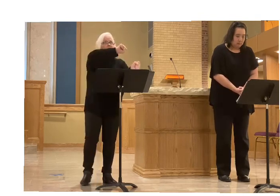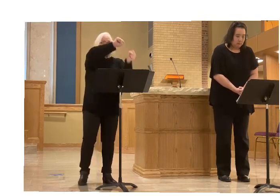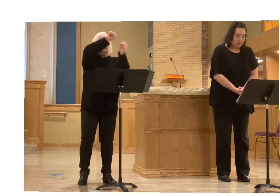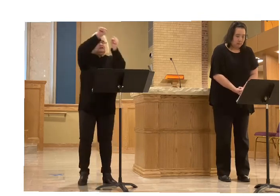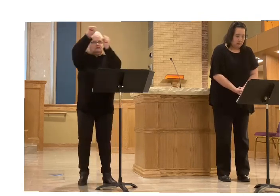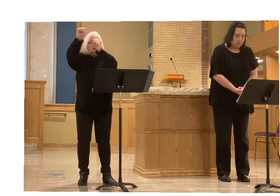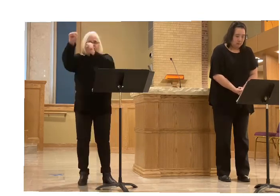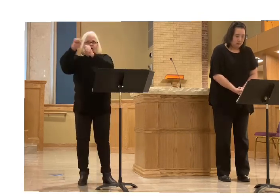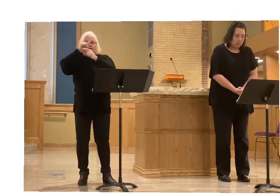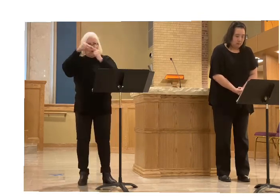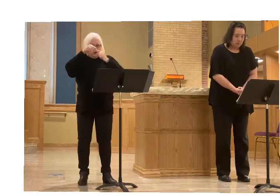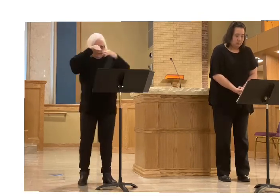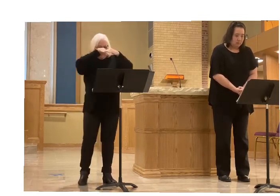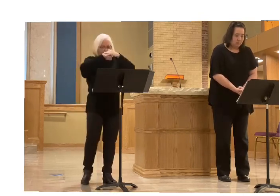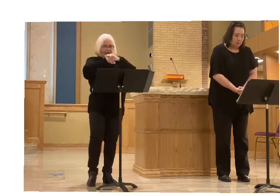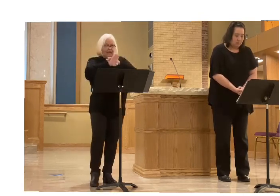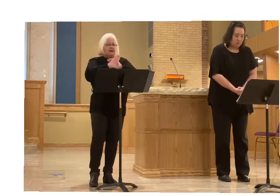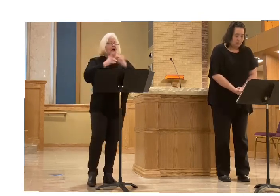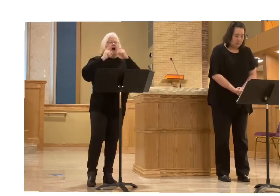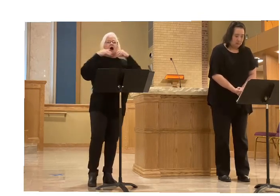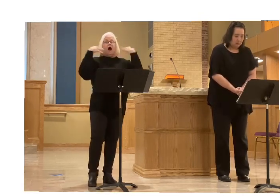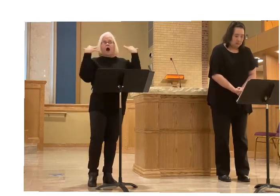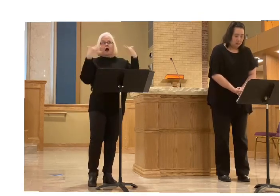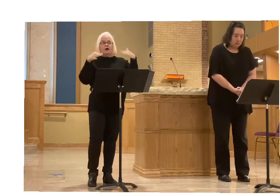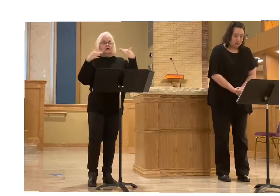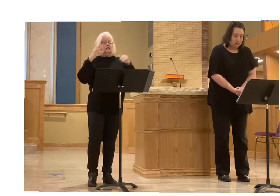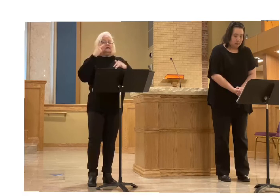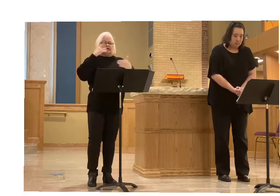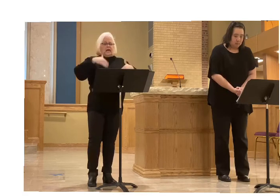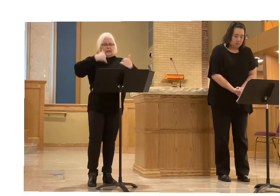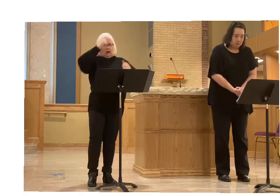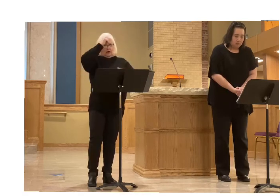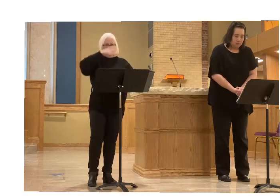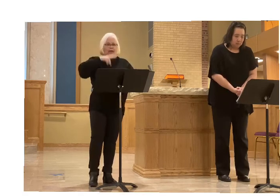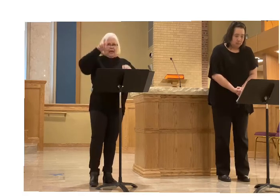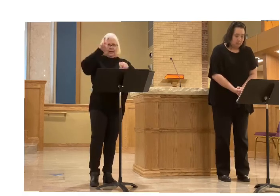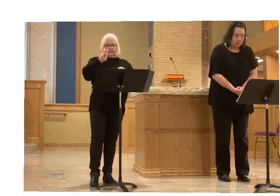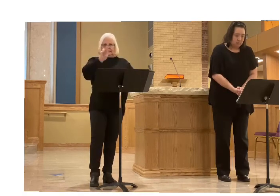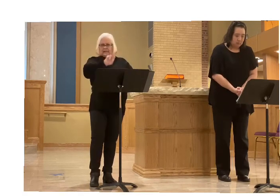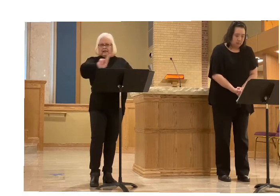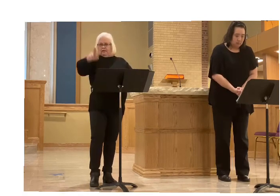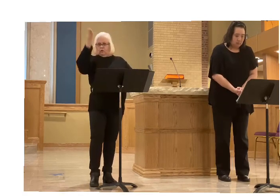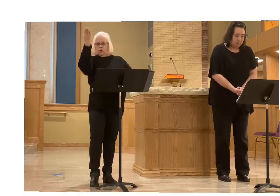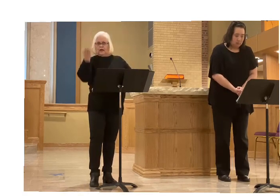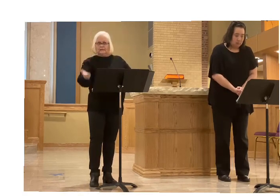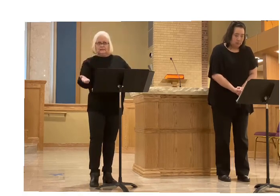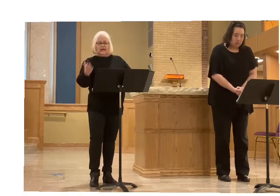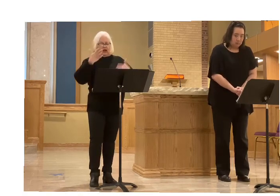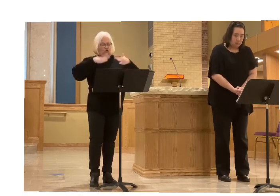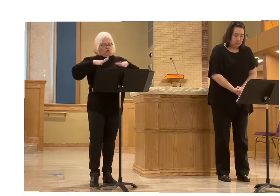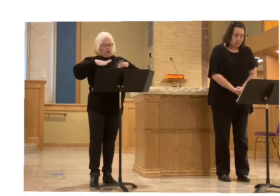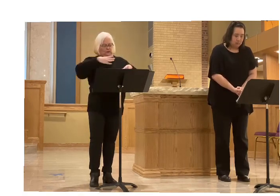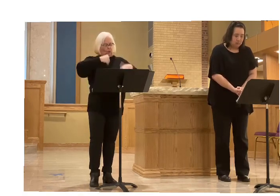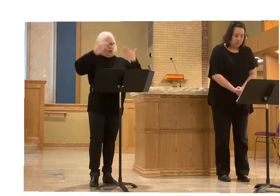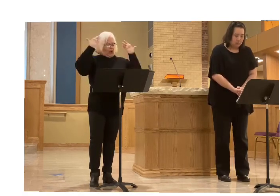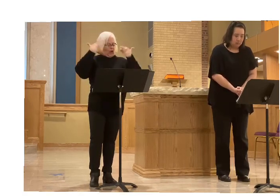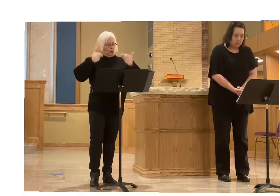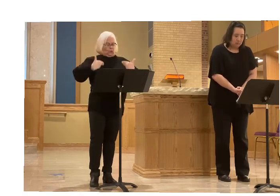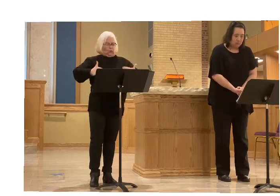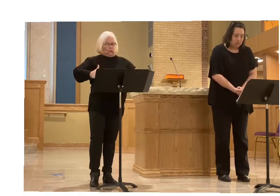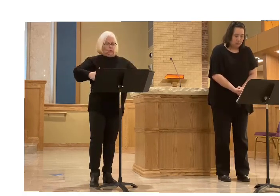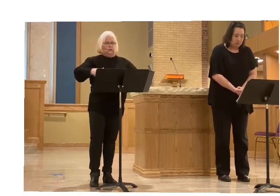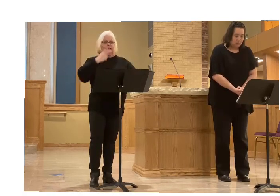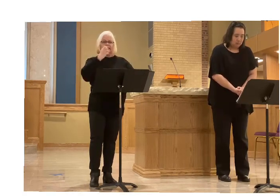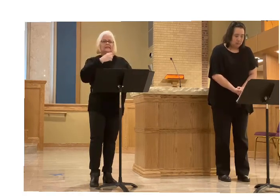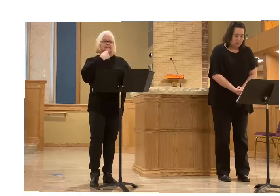upon entering the tomb, they were amazed to see a young man sitting at the right side and clothed in a white robe.